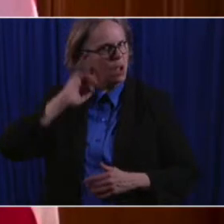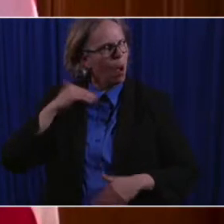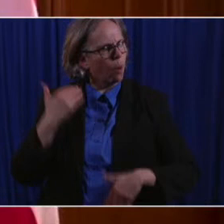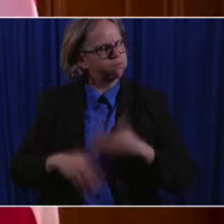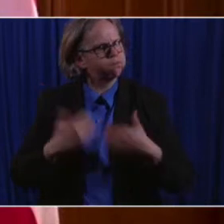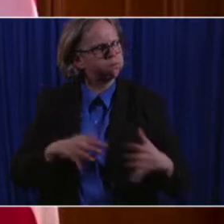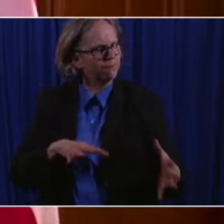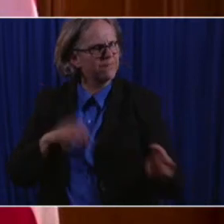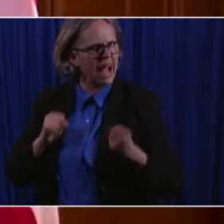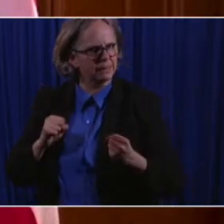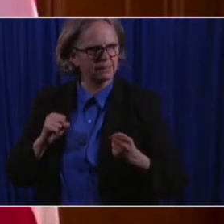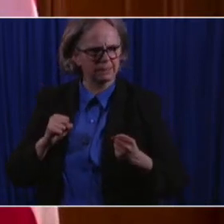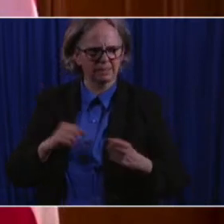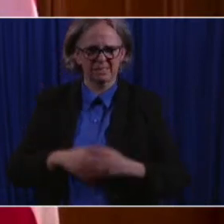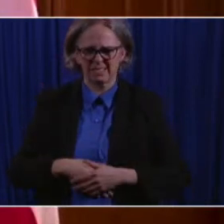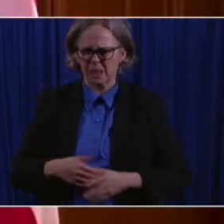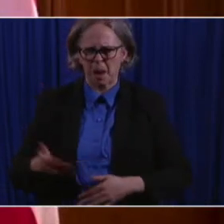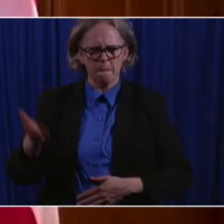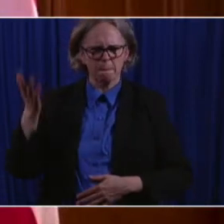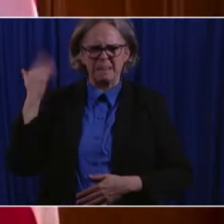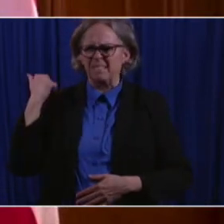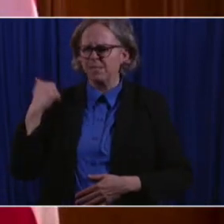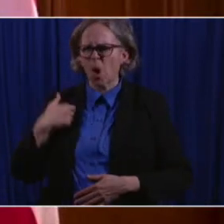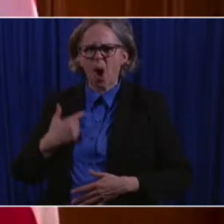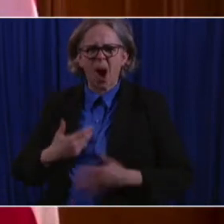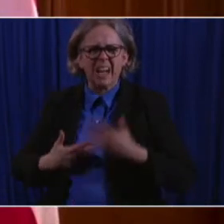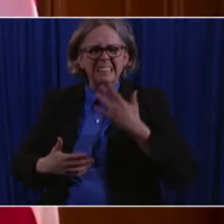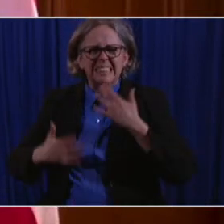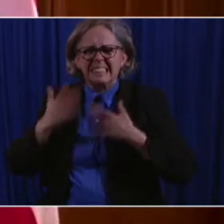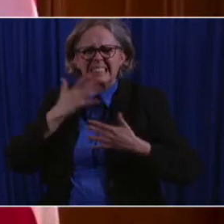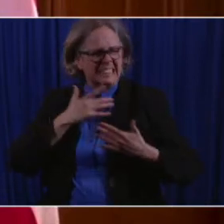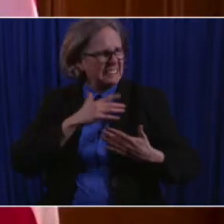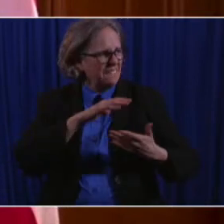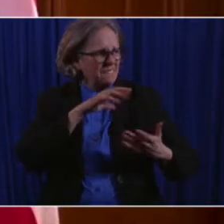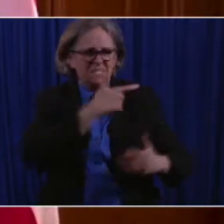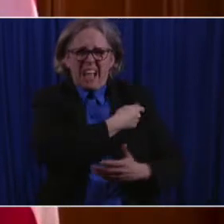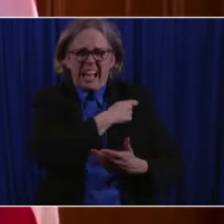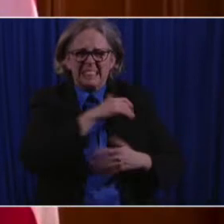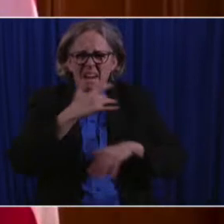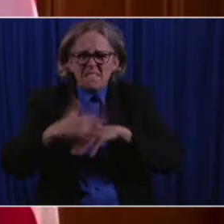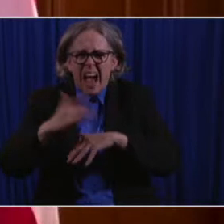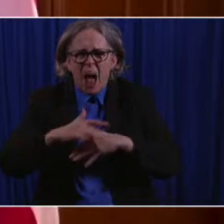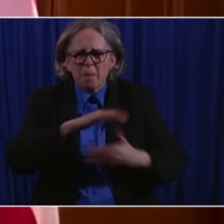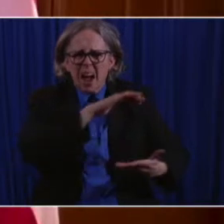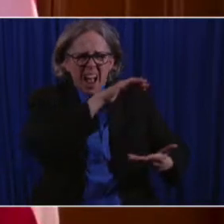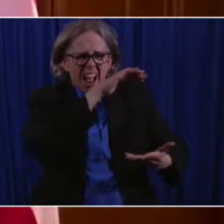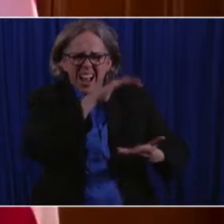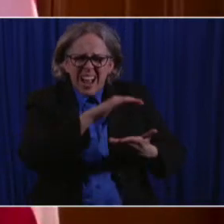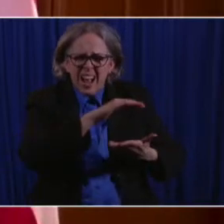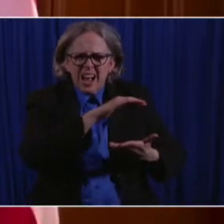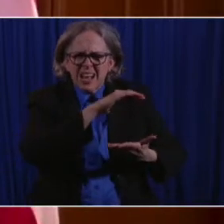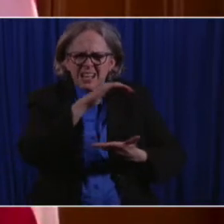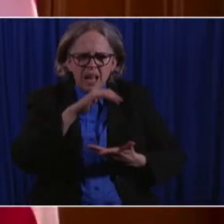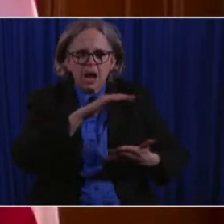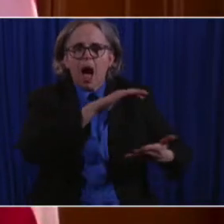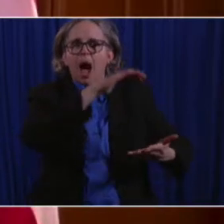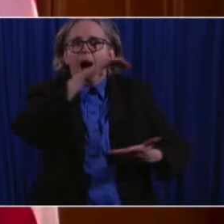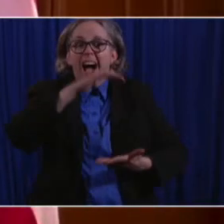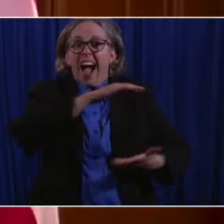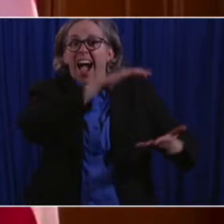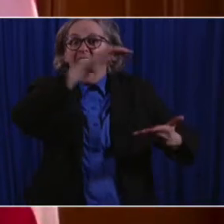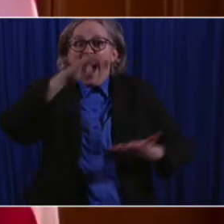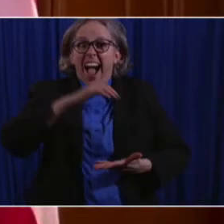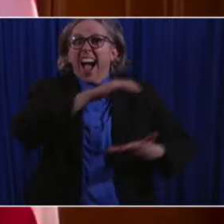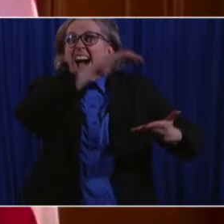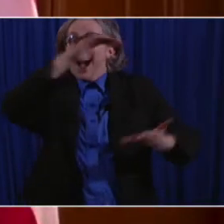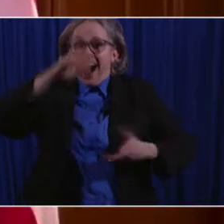enough vaccine until we do have plenty of vaccine. And then the question is, can we reach that herd immunity? Can we get